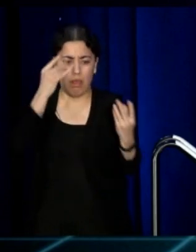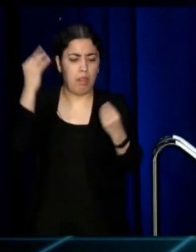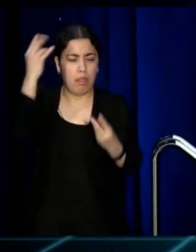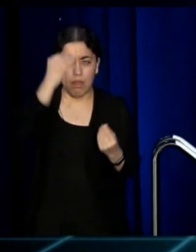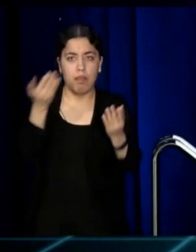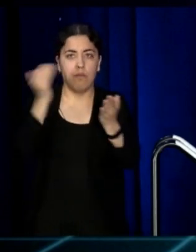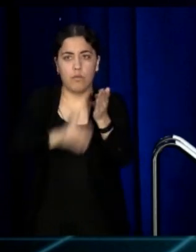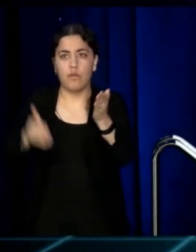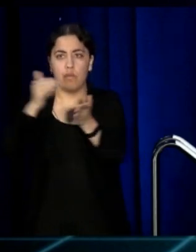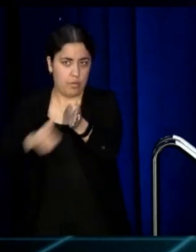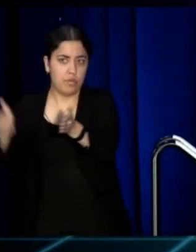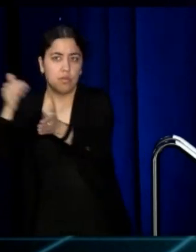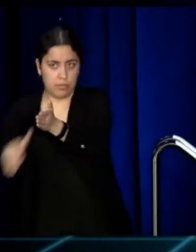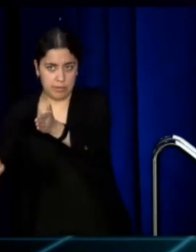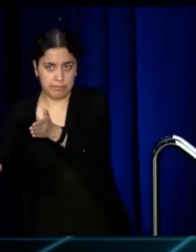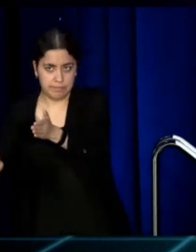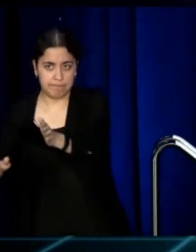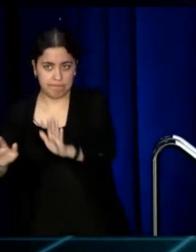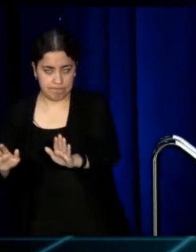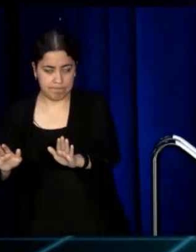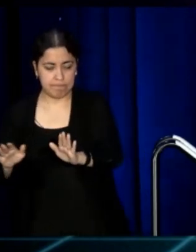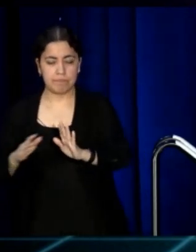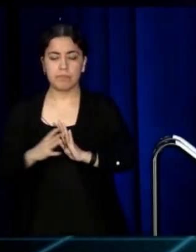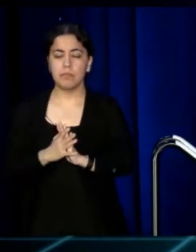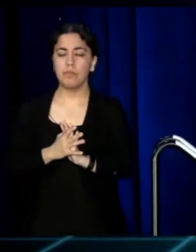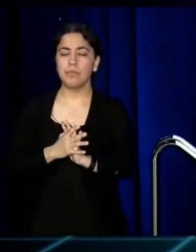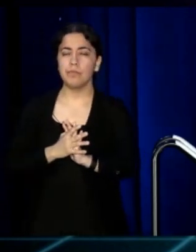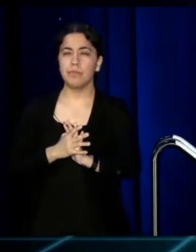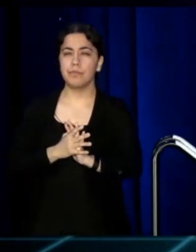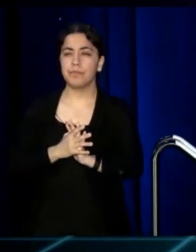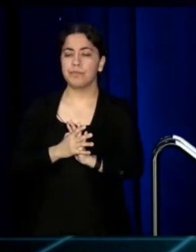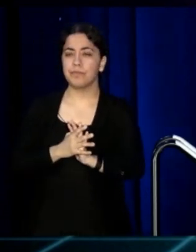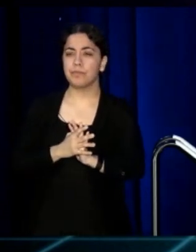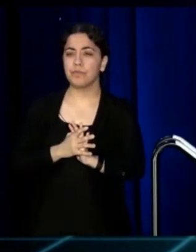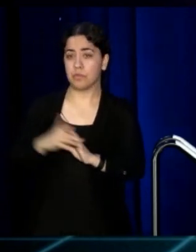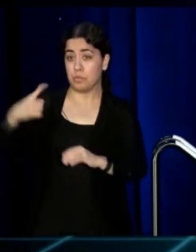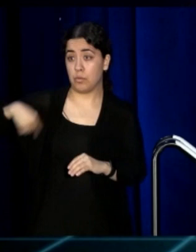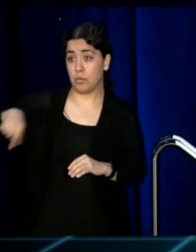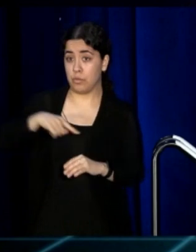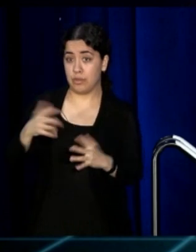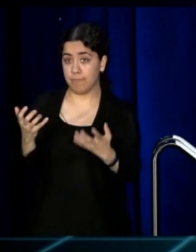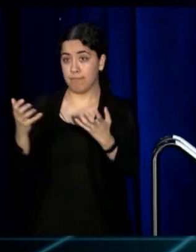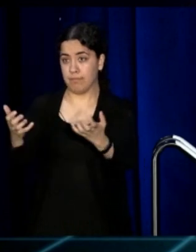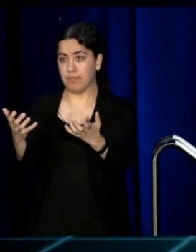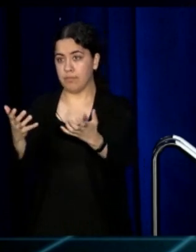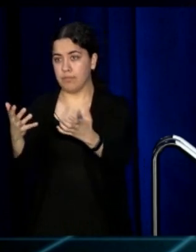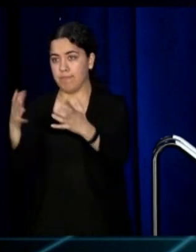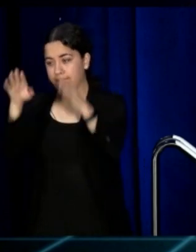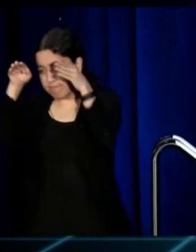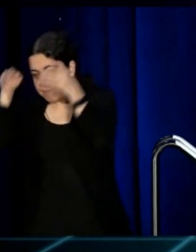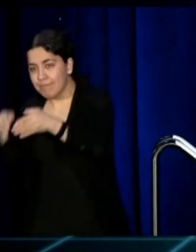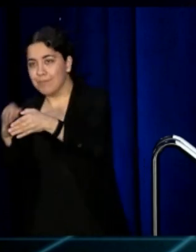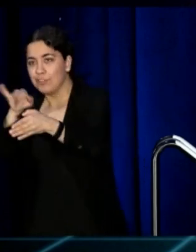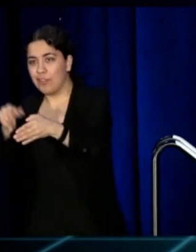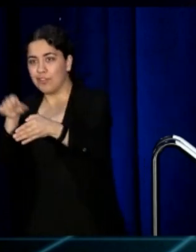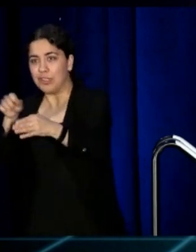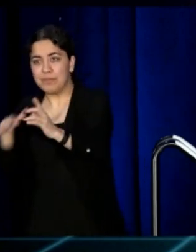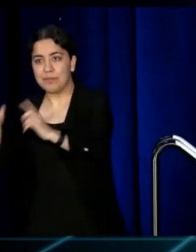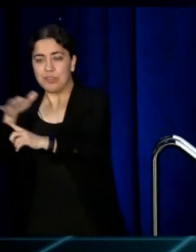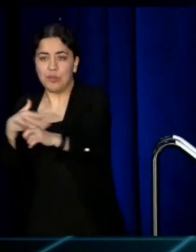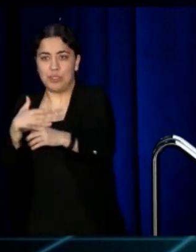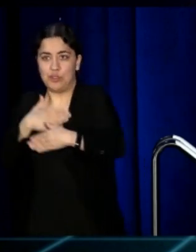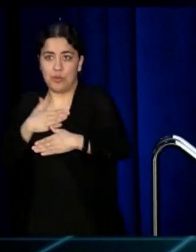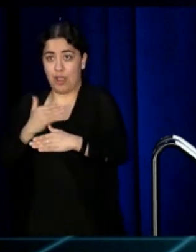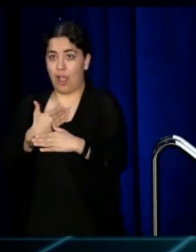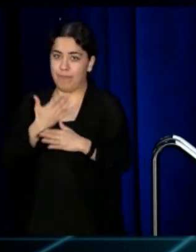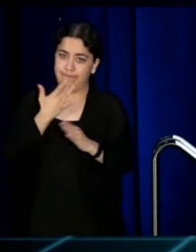again. And because those of us in the JavaScript ecosystem like to use the tools that we like to